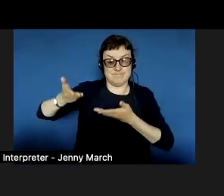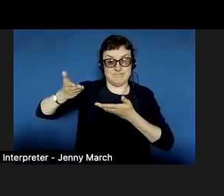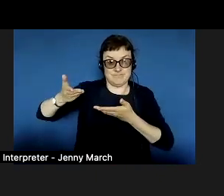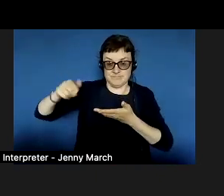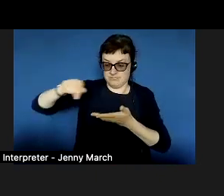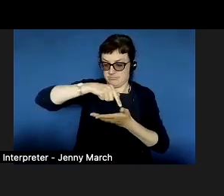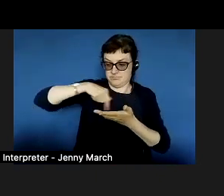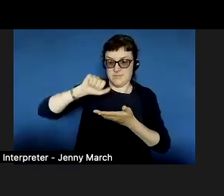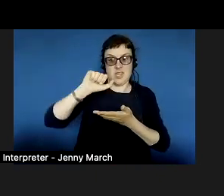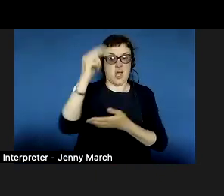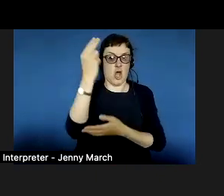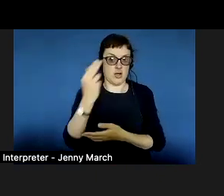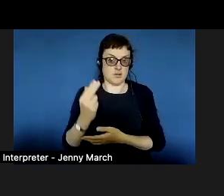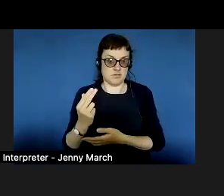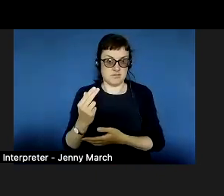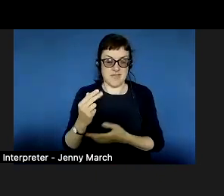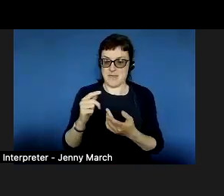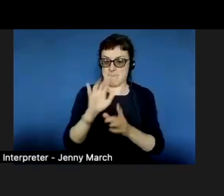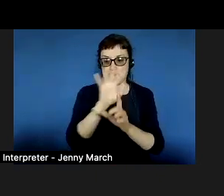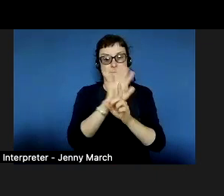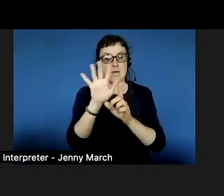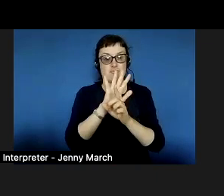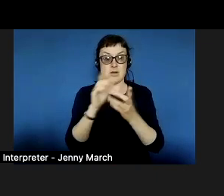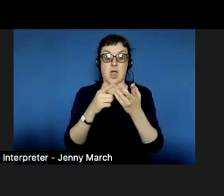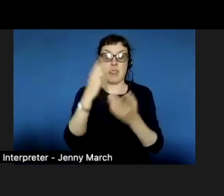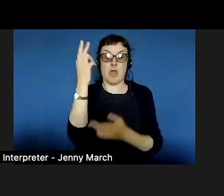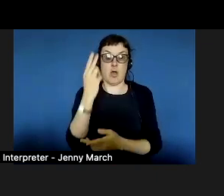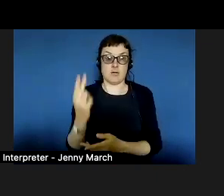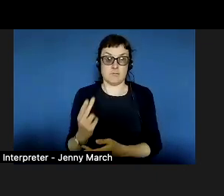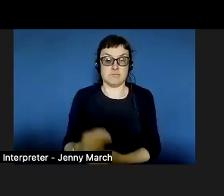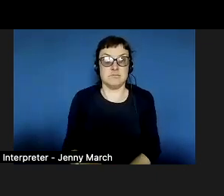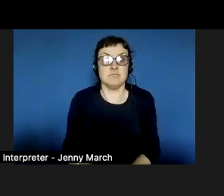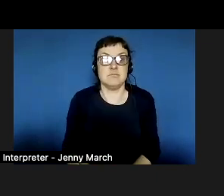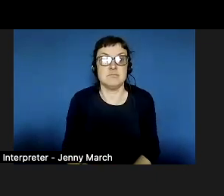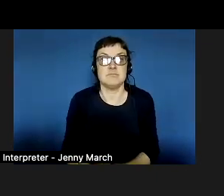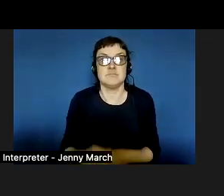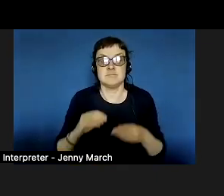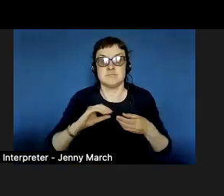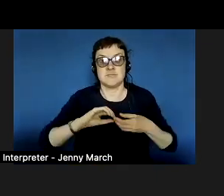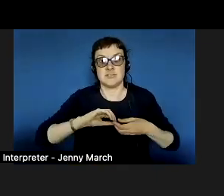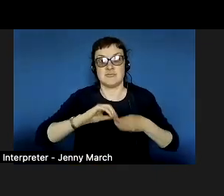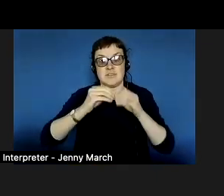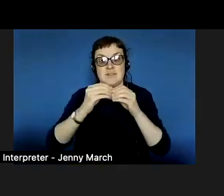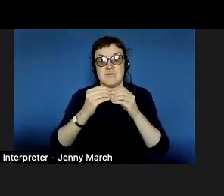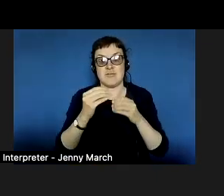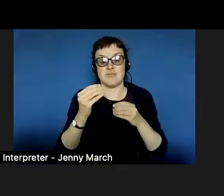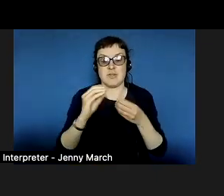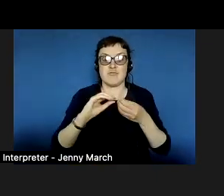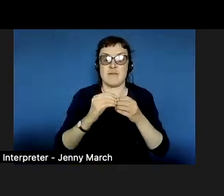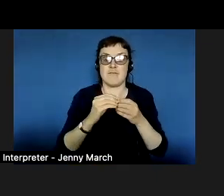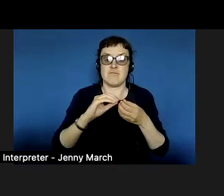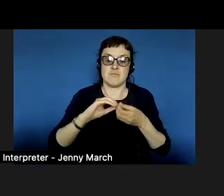of artwork and standing in front of another piece of artwork, both created by Angus